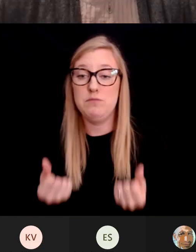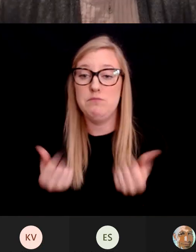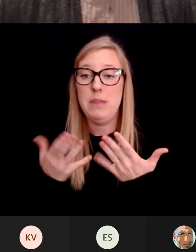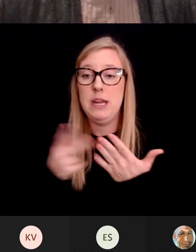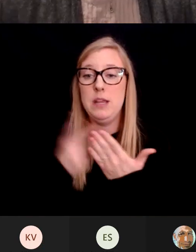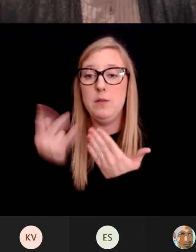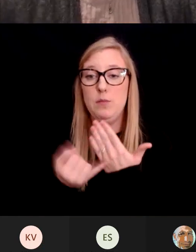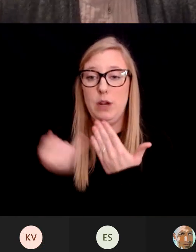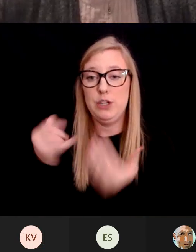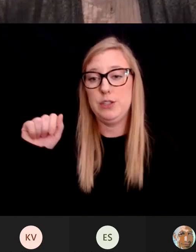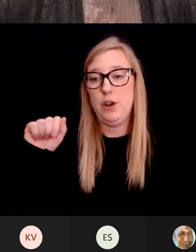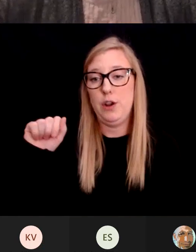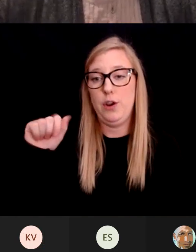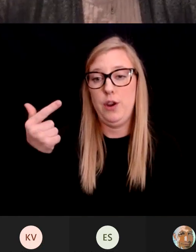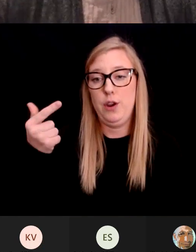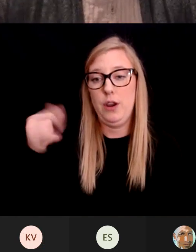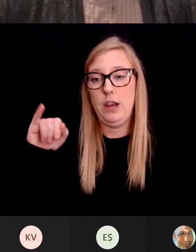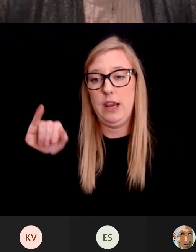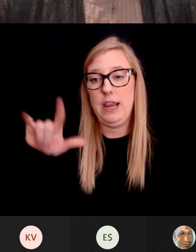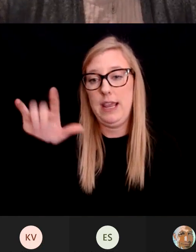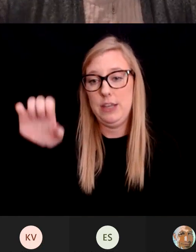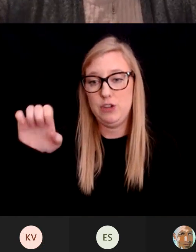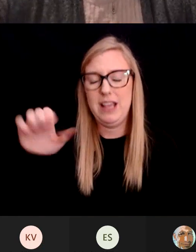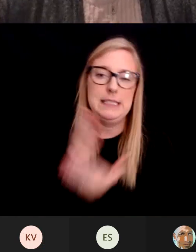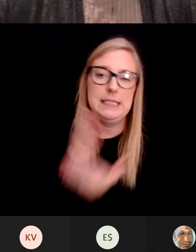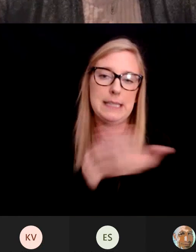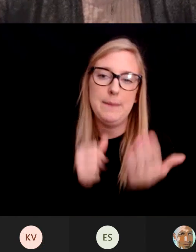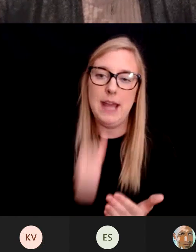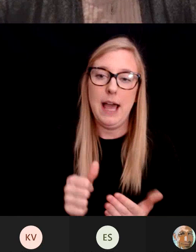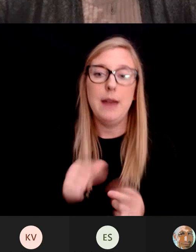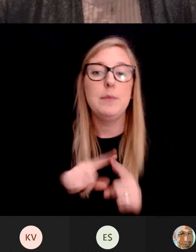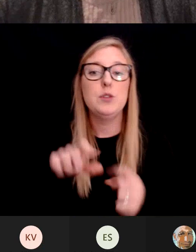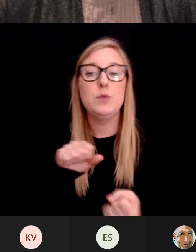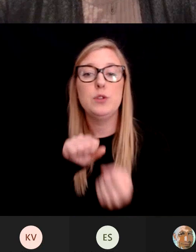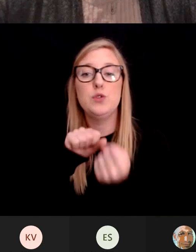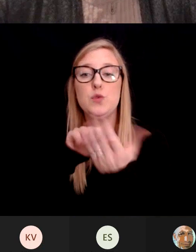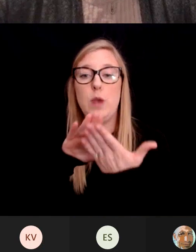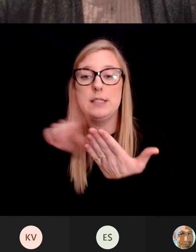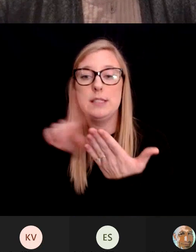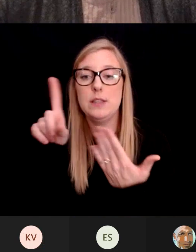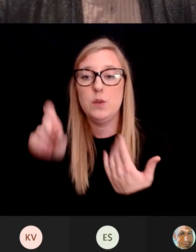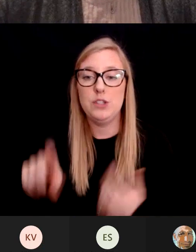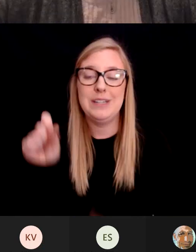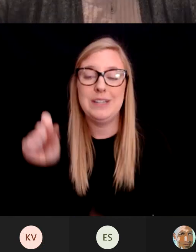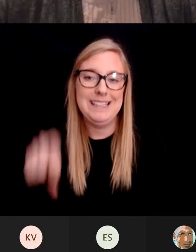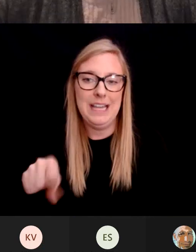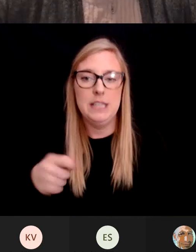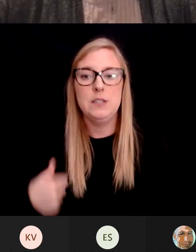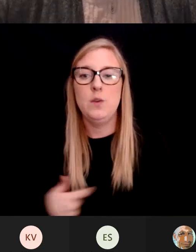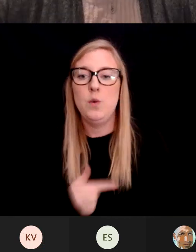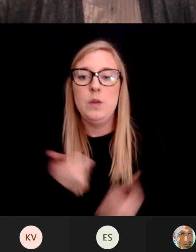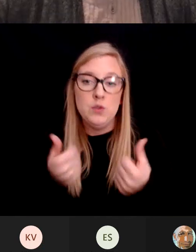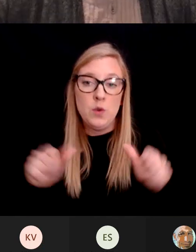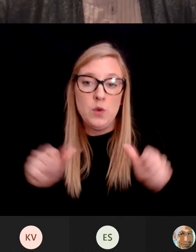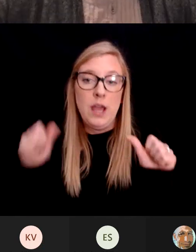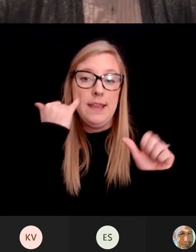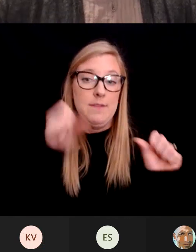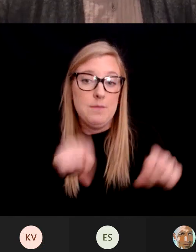not. But to address the question, yes, we try to, whenever